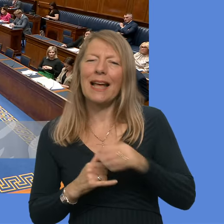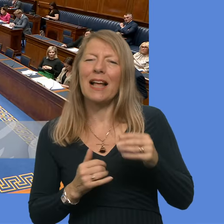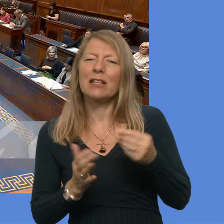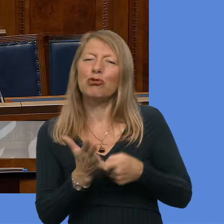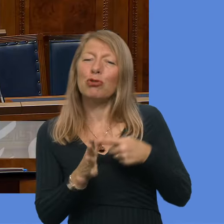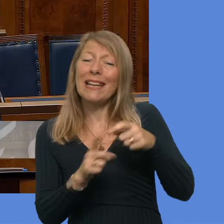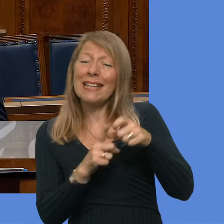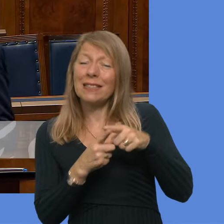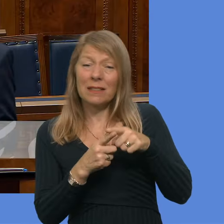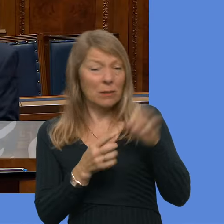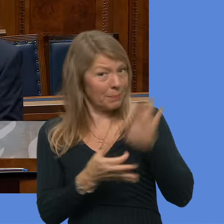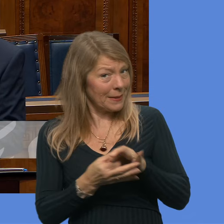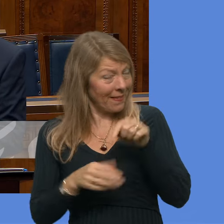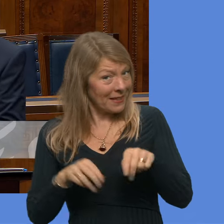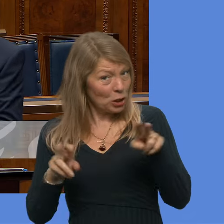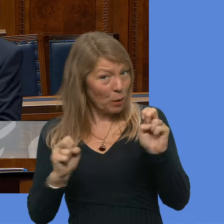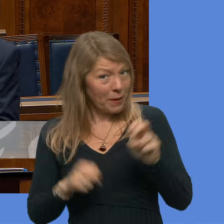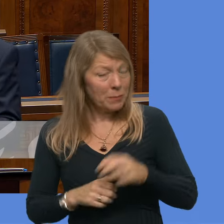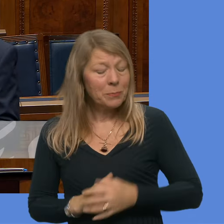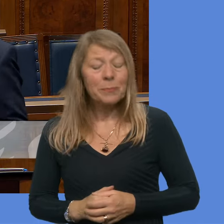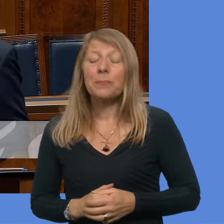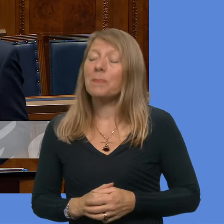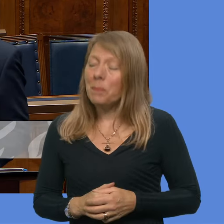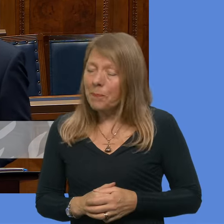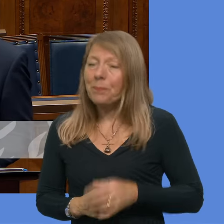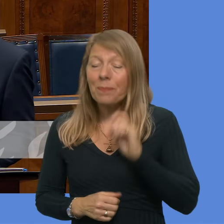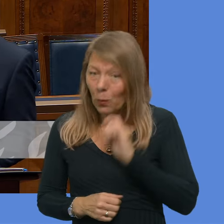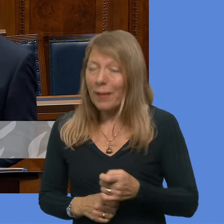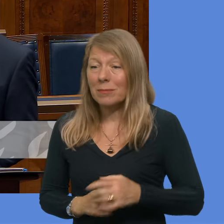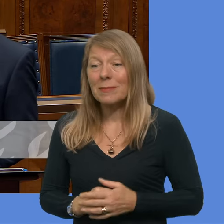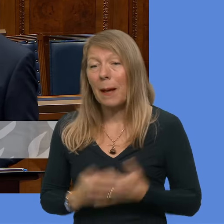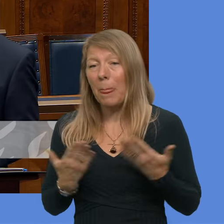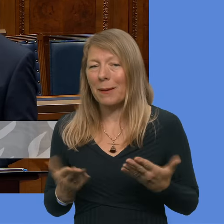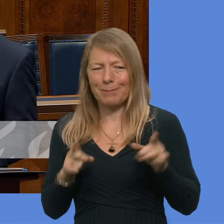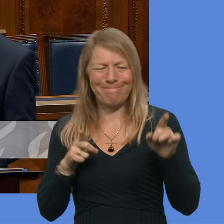with whoever we have. It's, as I say, this at the moment is a commercial discussion between two companies.